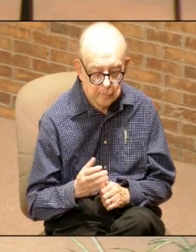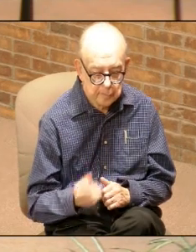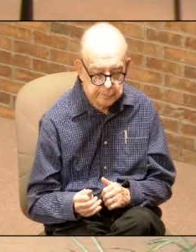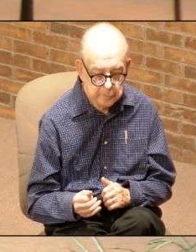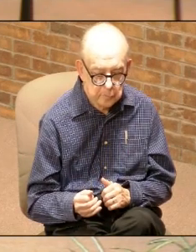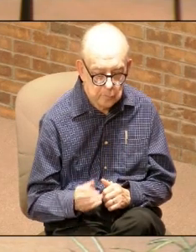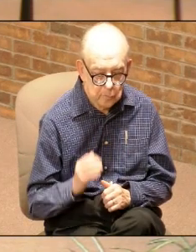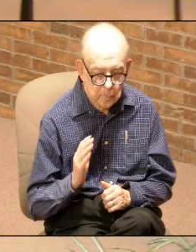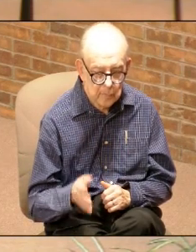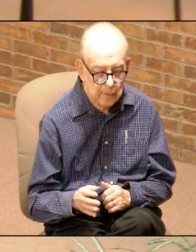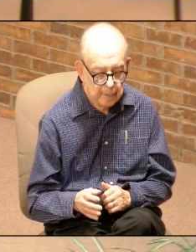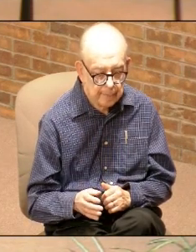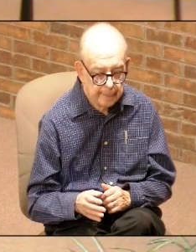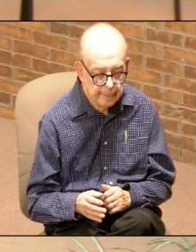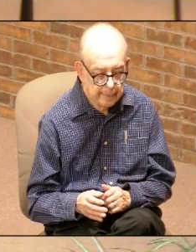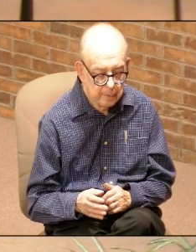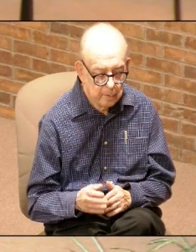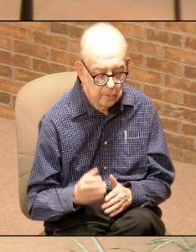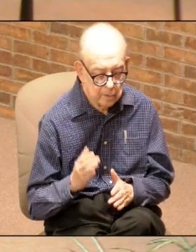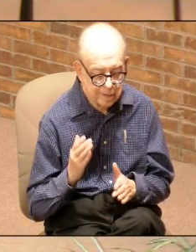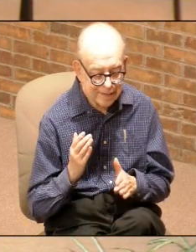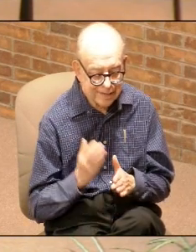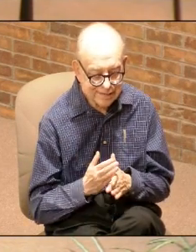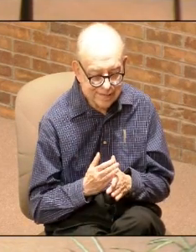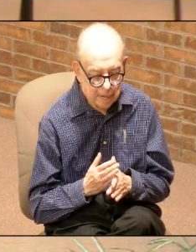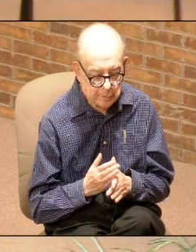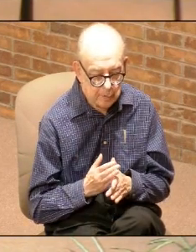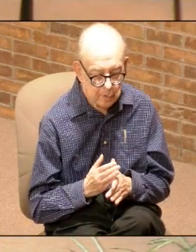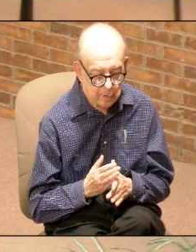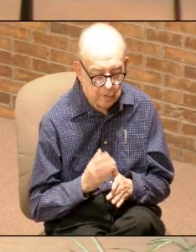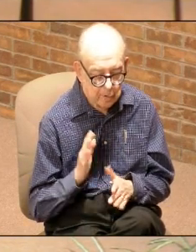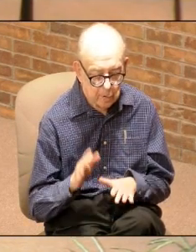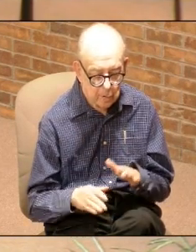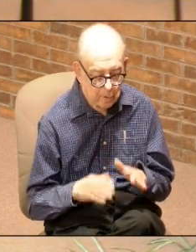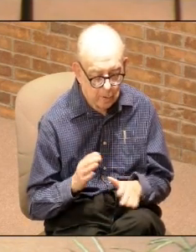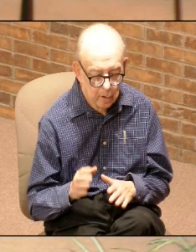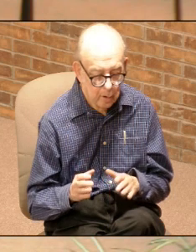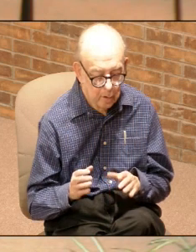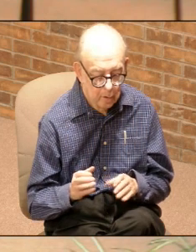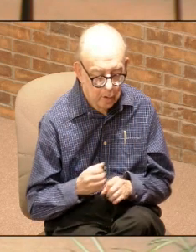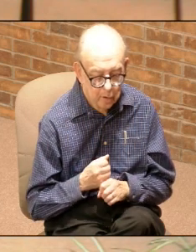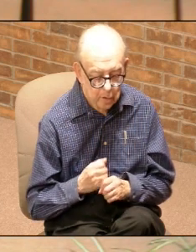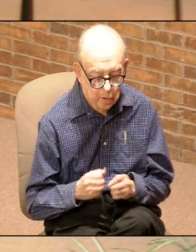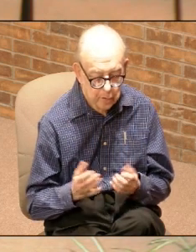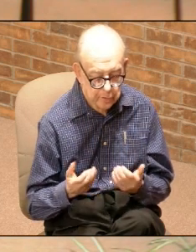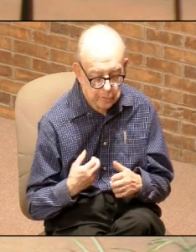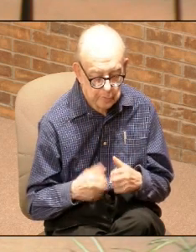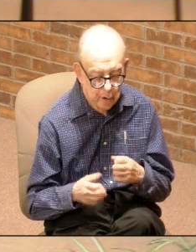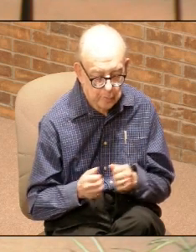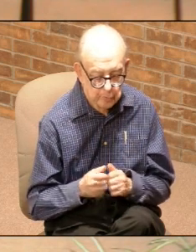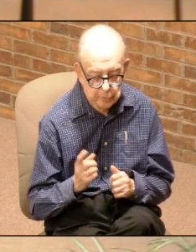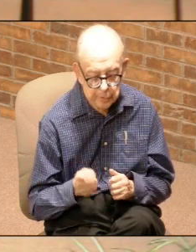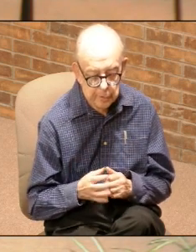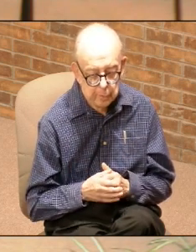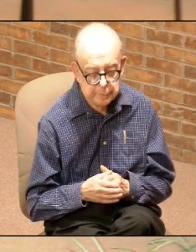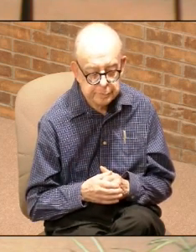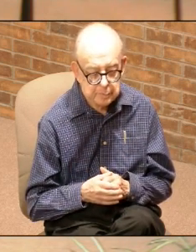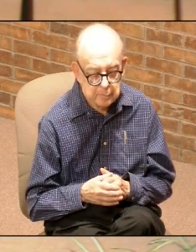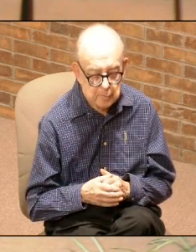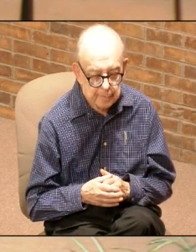Because it's going to stunt your walk. It's going to cause some issues, some problems.